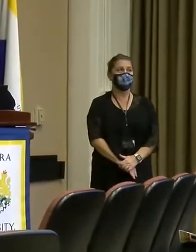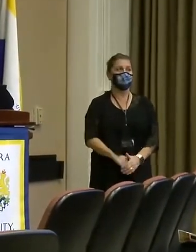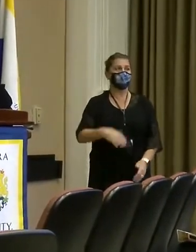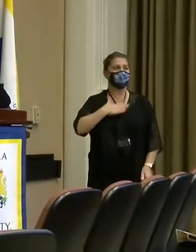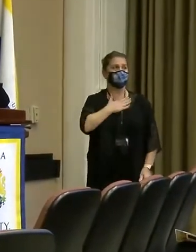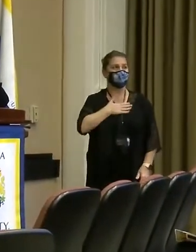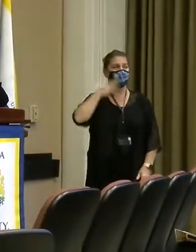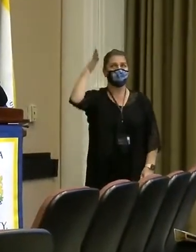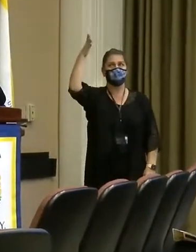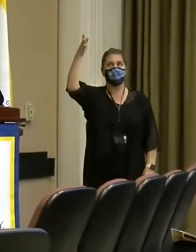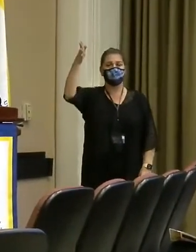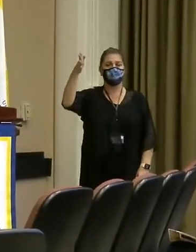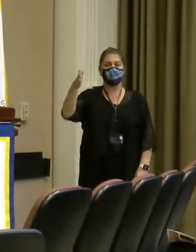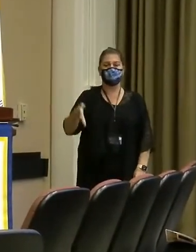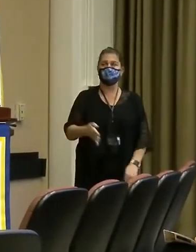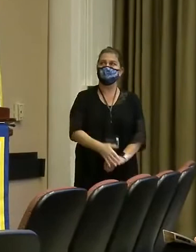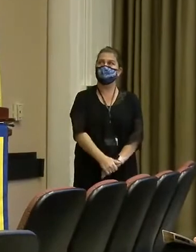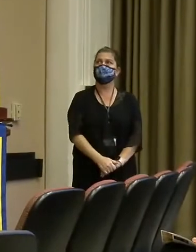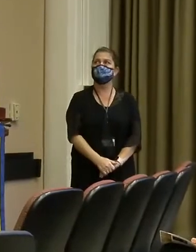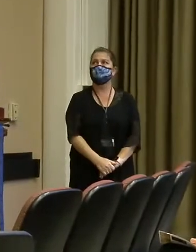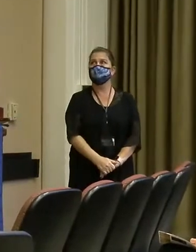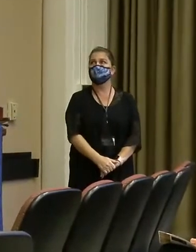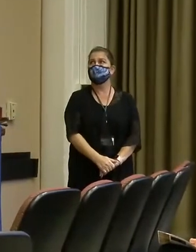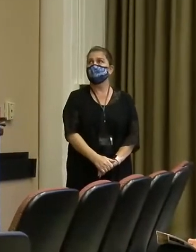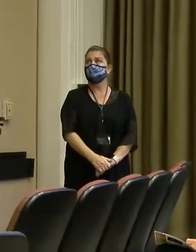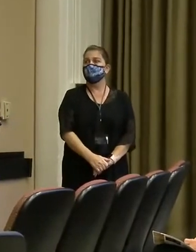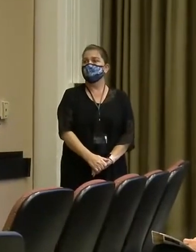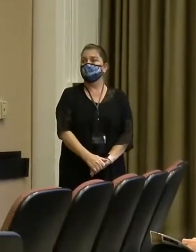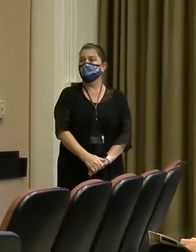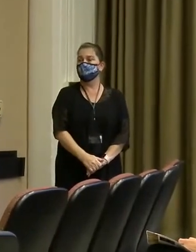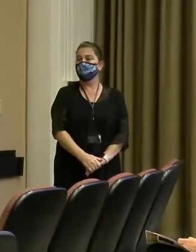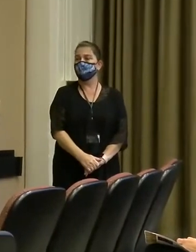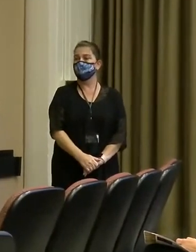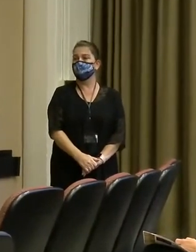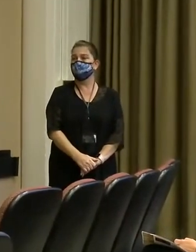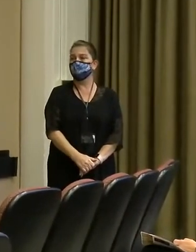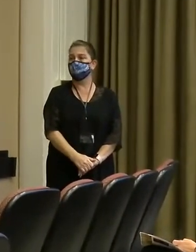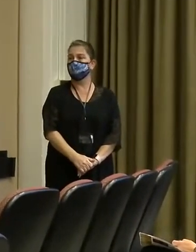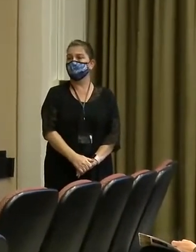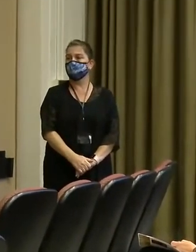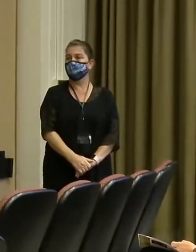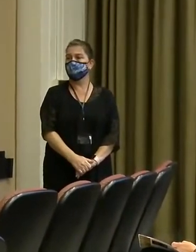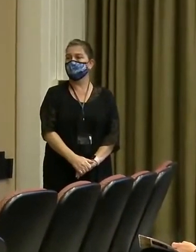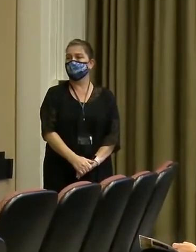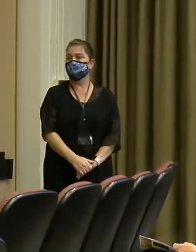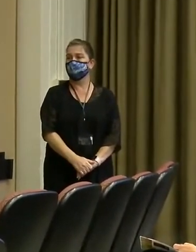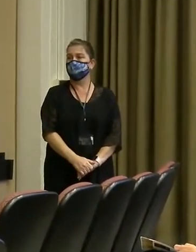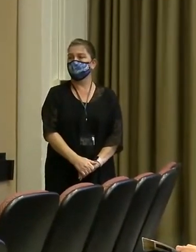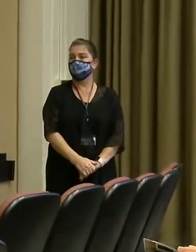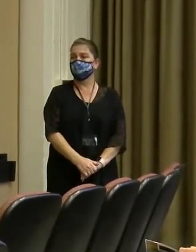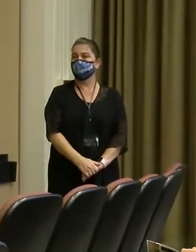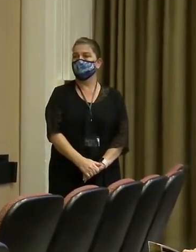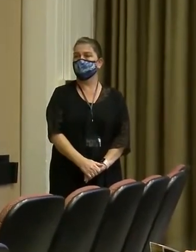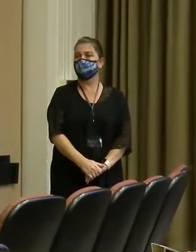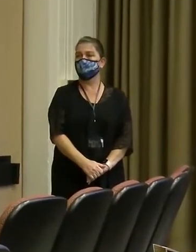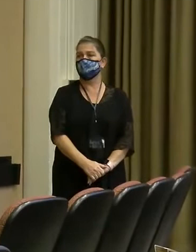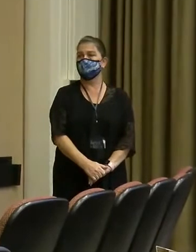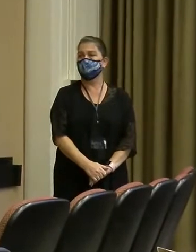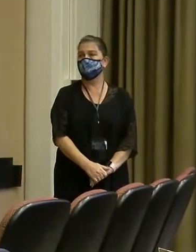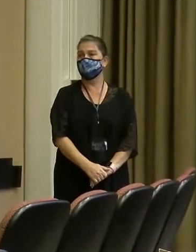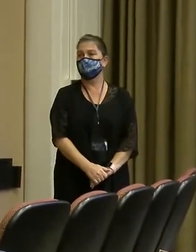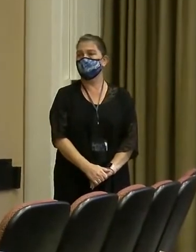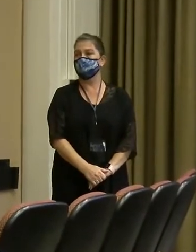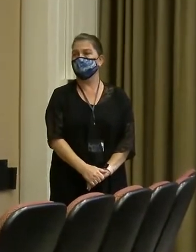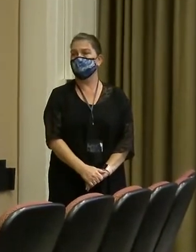Can you let down the screen, please? Thank you. Hang here with me. I will. Thank you very much. We can do this